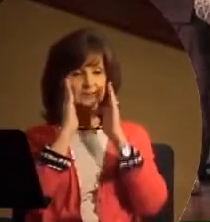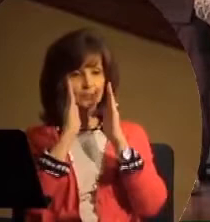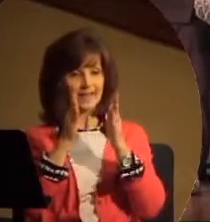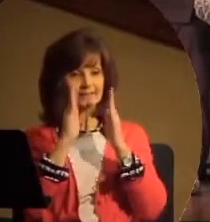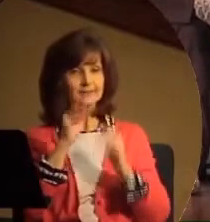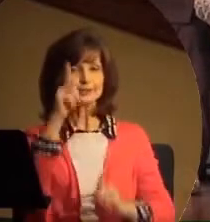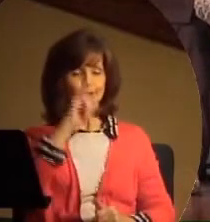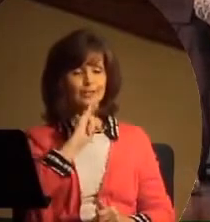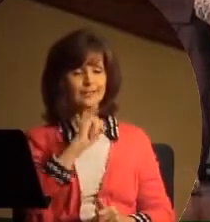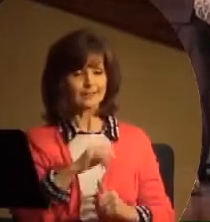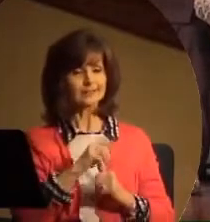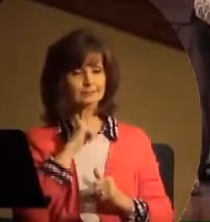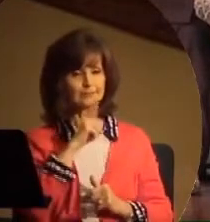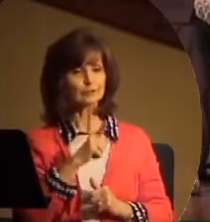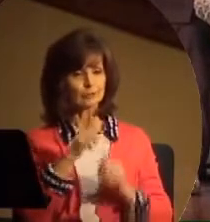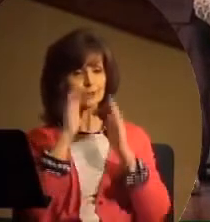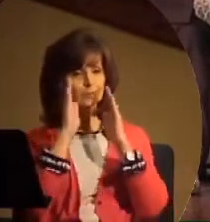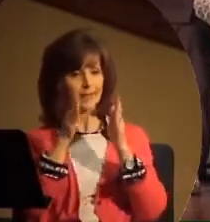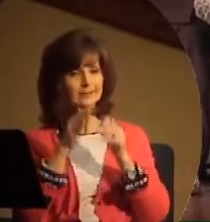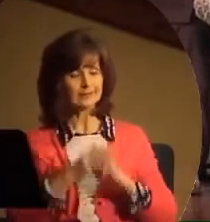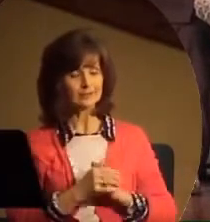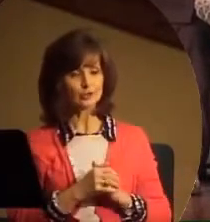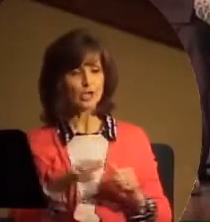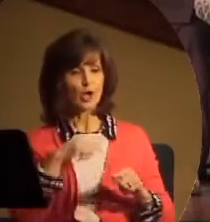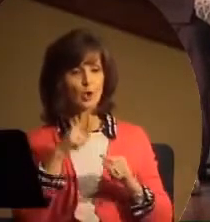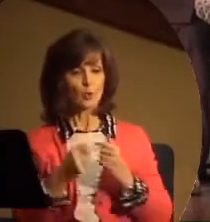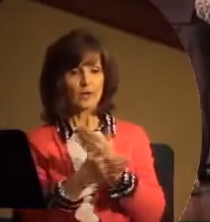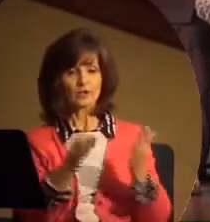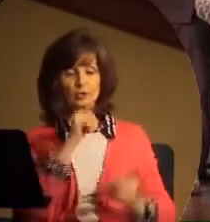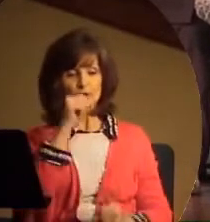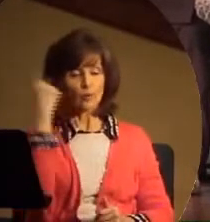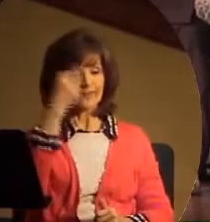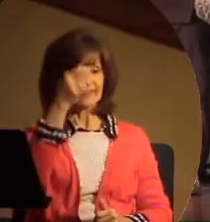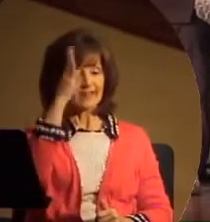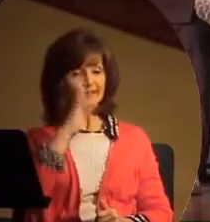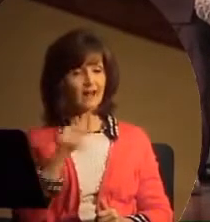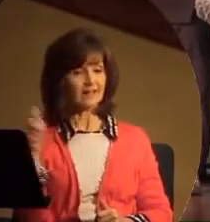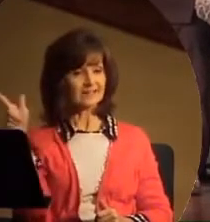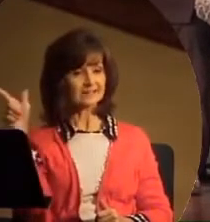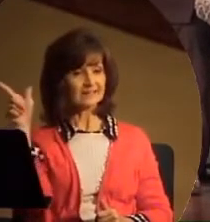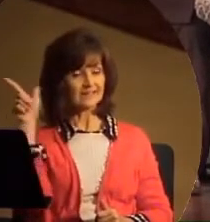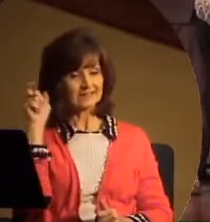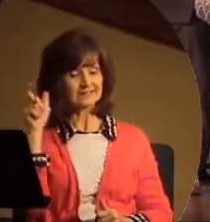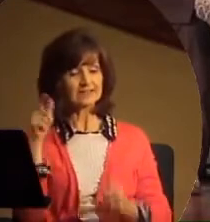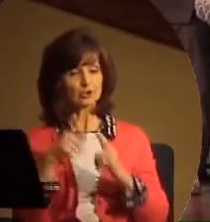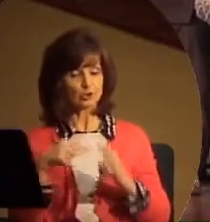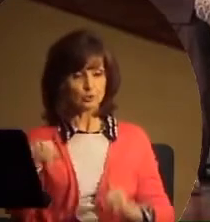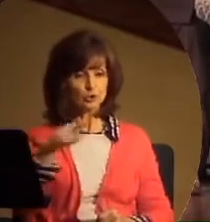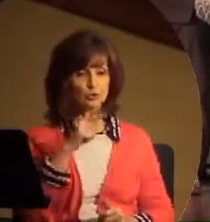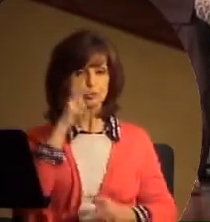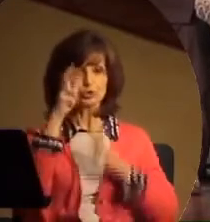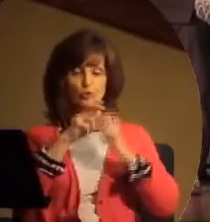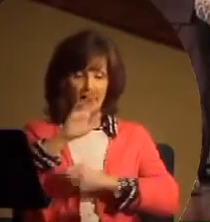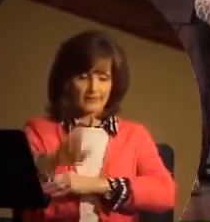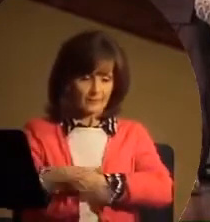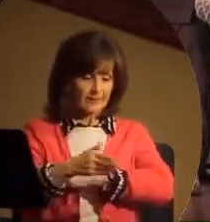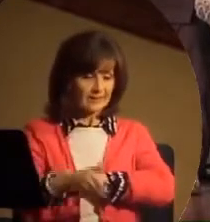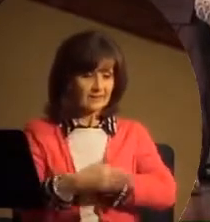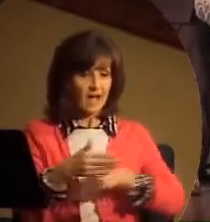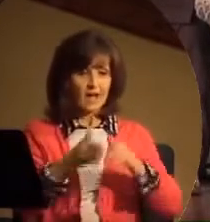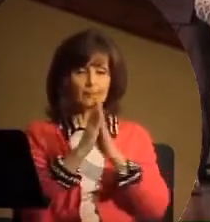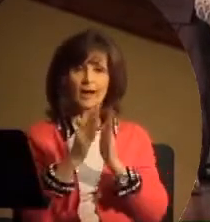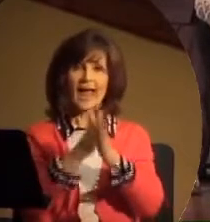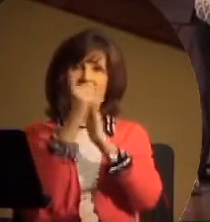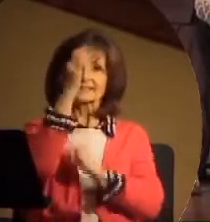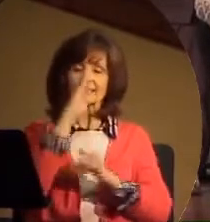He is. When you don't think God is listening to you, when you cry out in the middle of the night, when you pray, when you